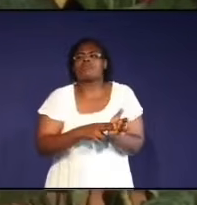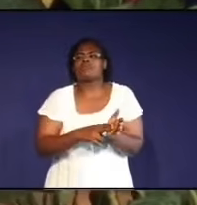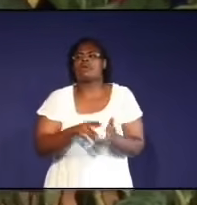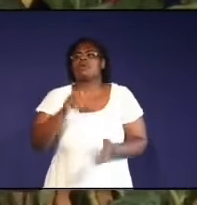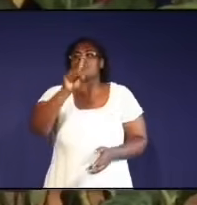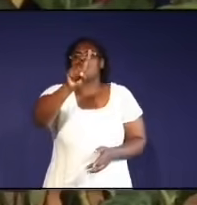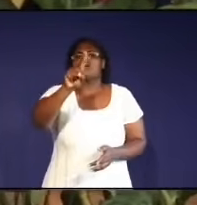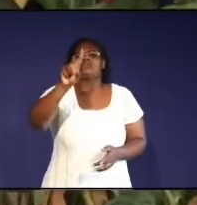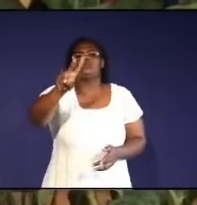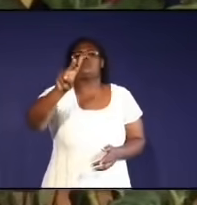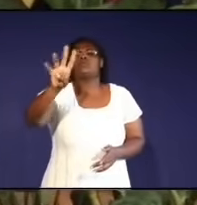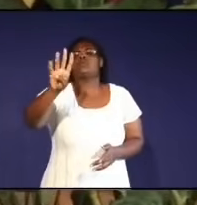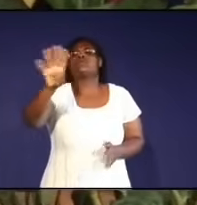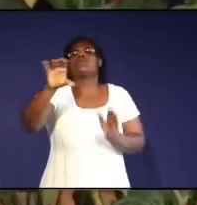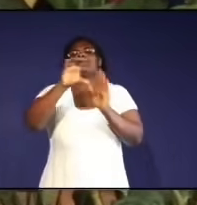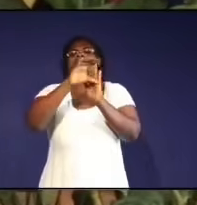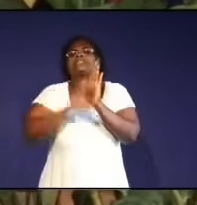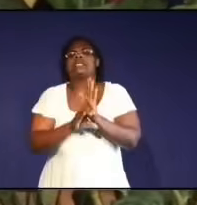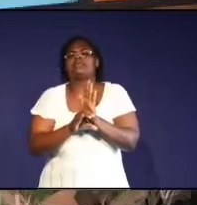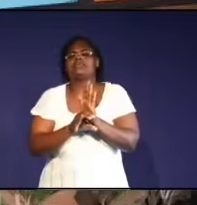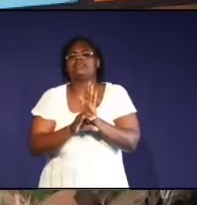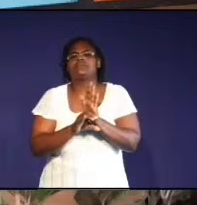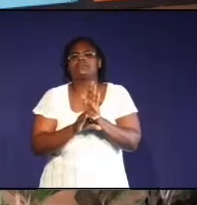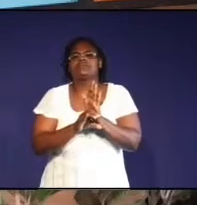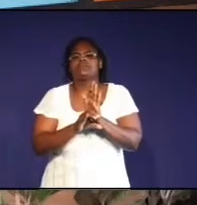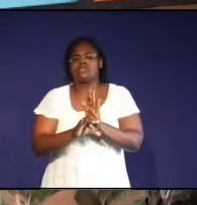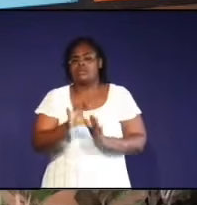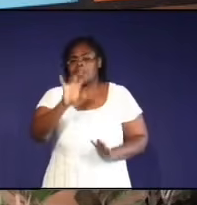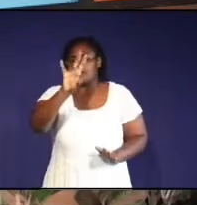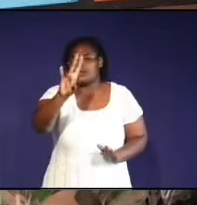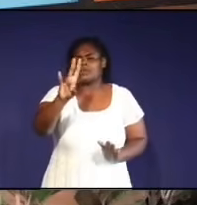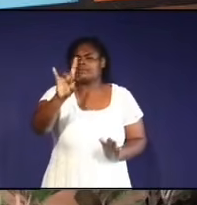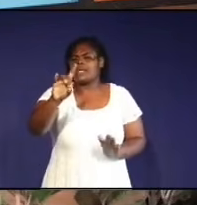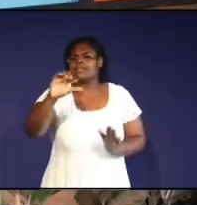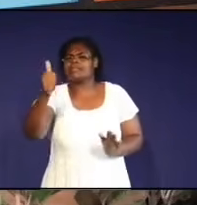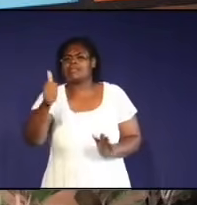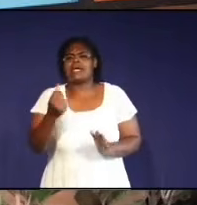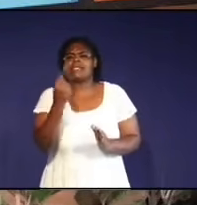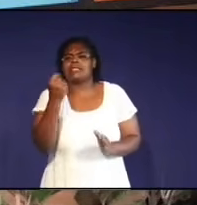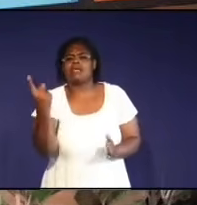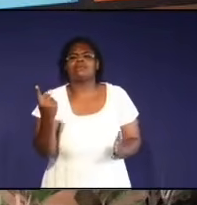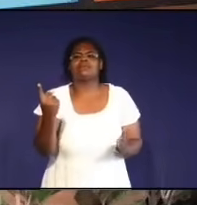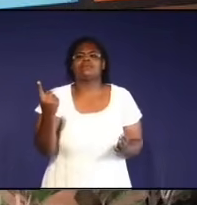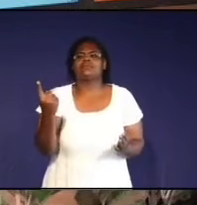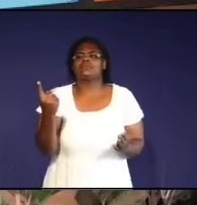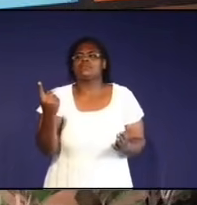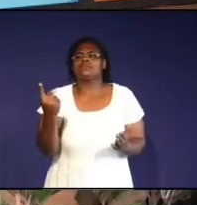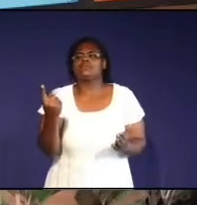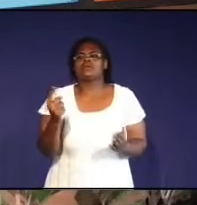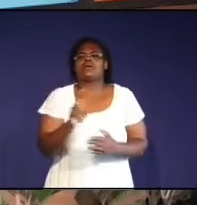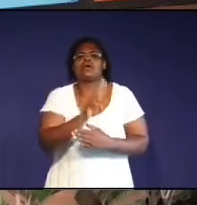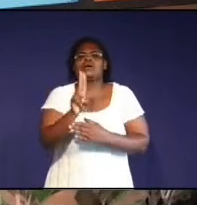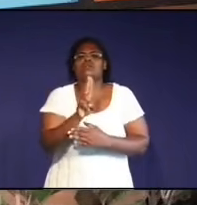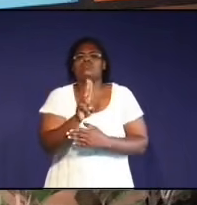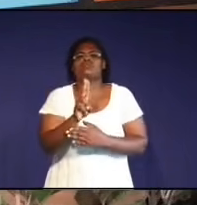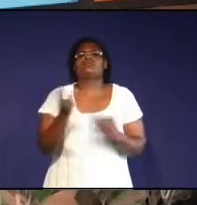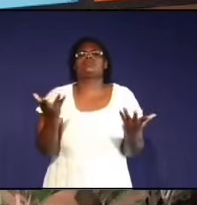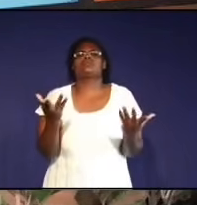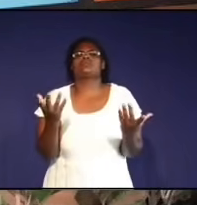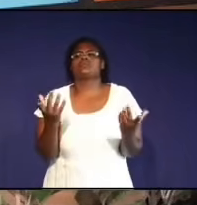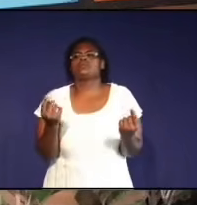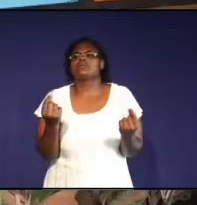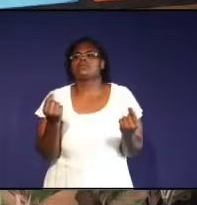three, four chapters. So chapters 8, 9, 10, and 11 are used to deal with